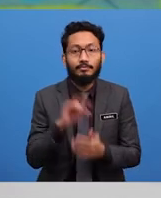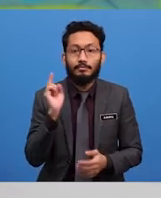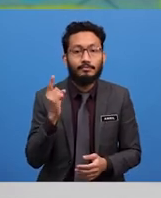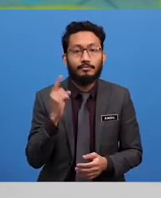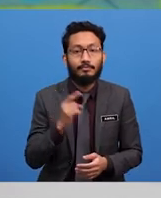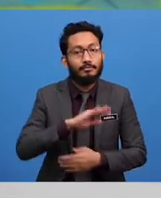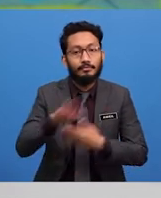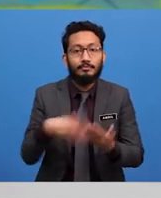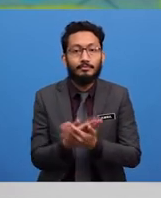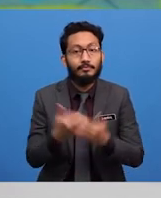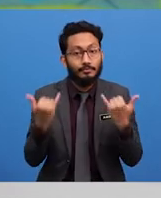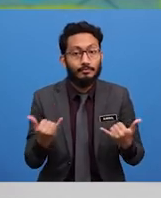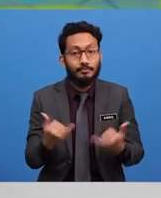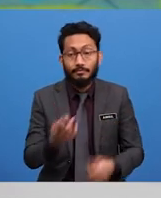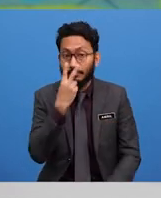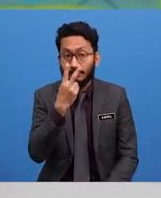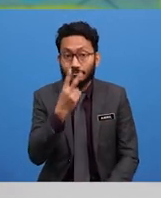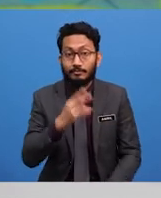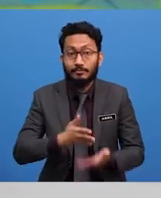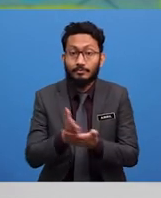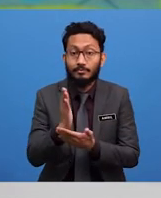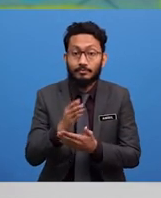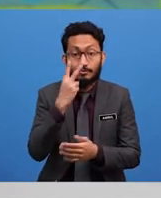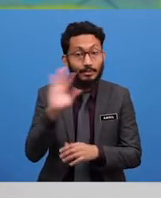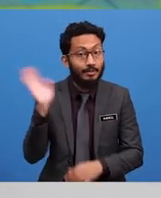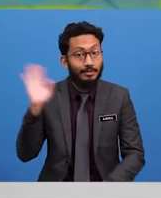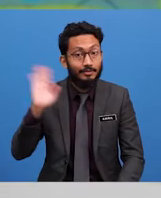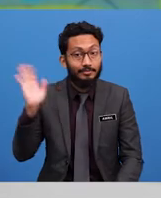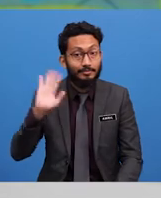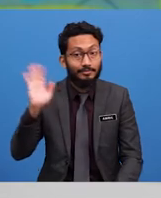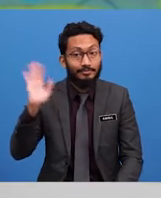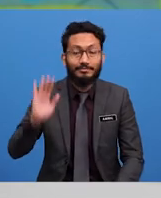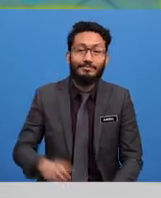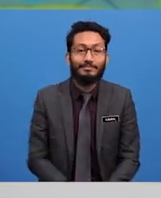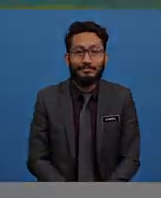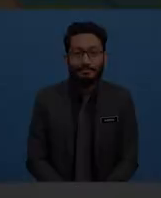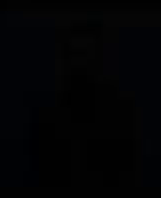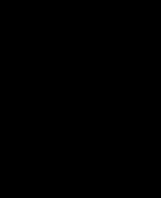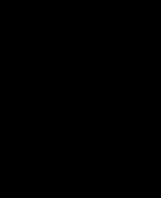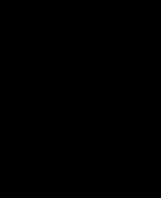all for today. See you later, alligators. Goodbye.